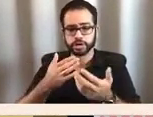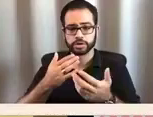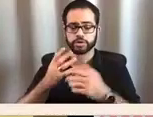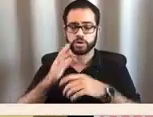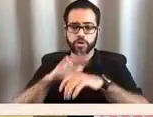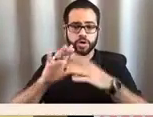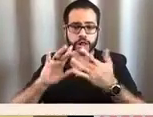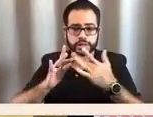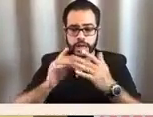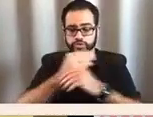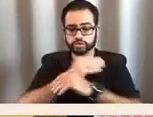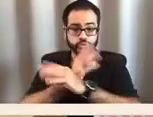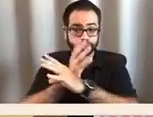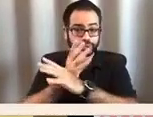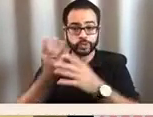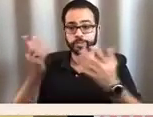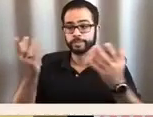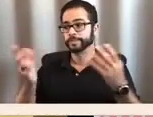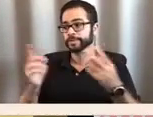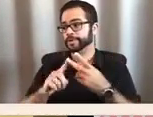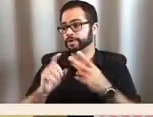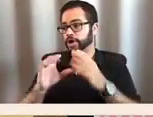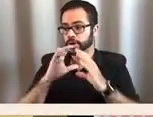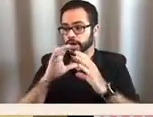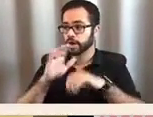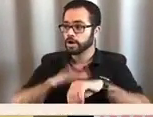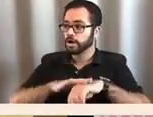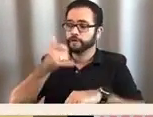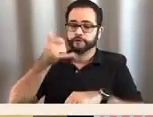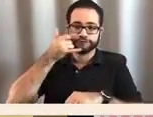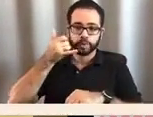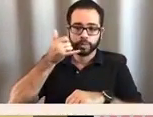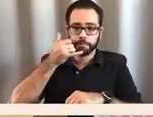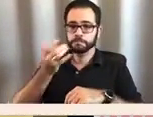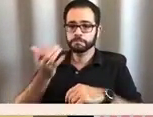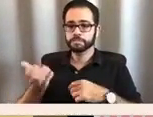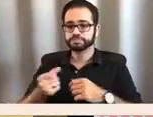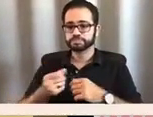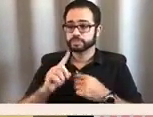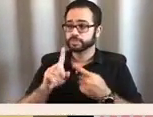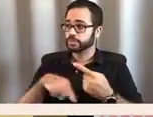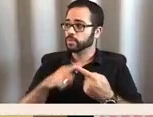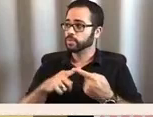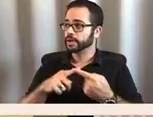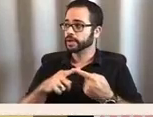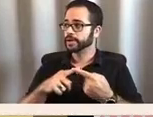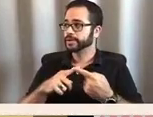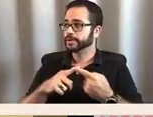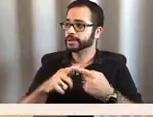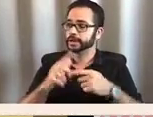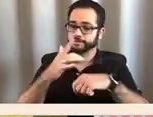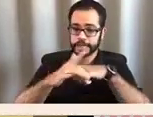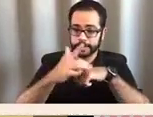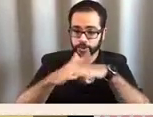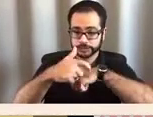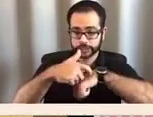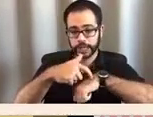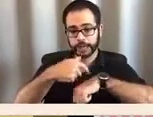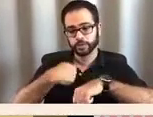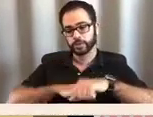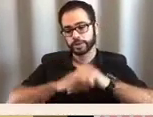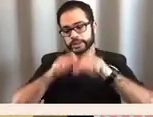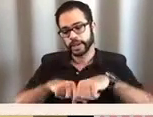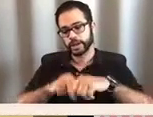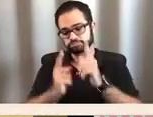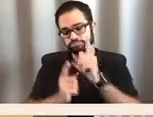virtually, we can Zoom, we can communicate with you on the phone, and when times are available, we can actually